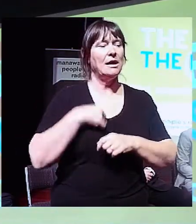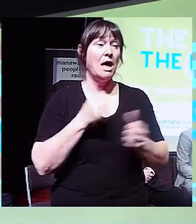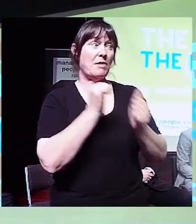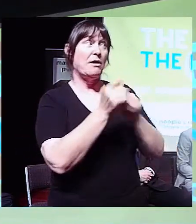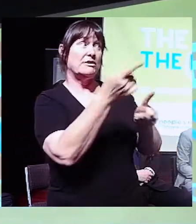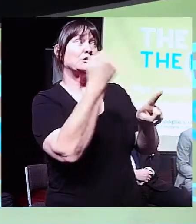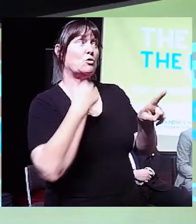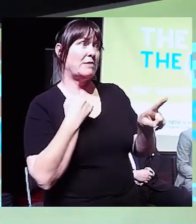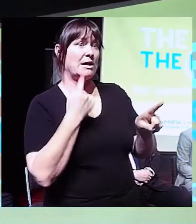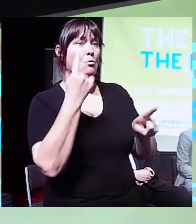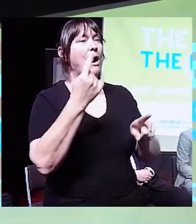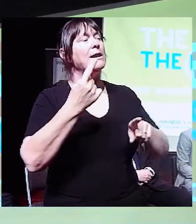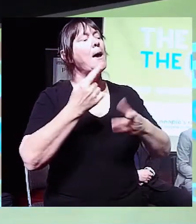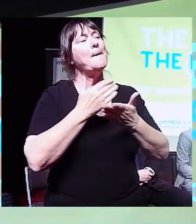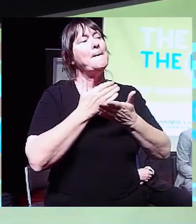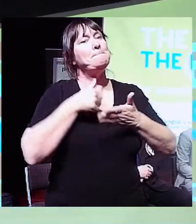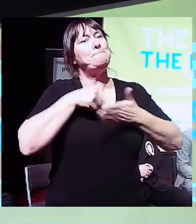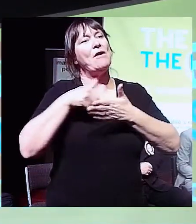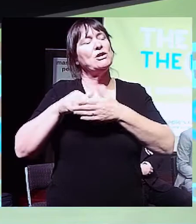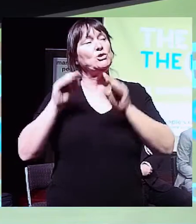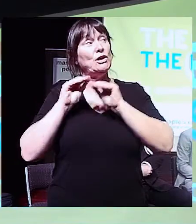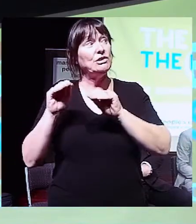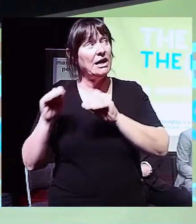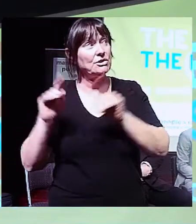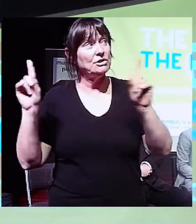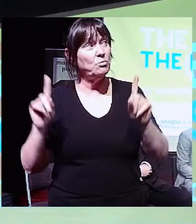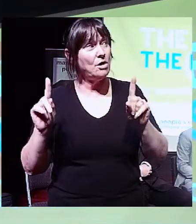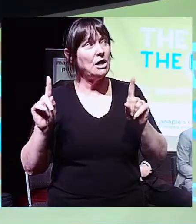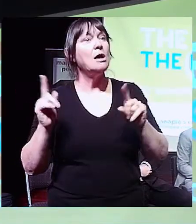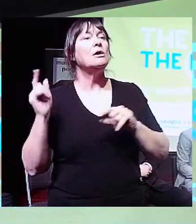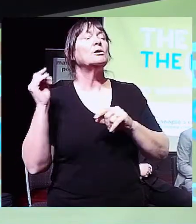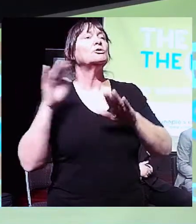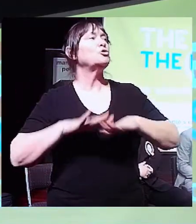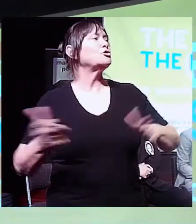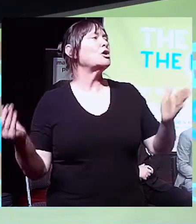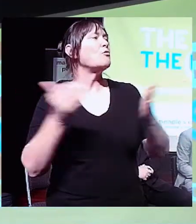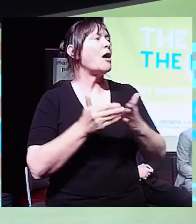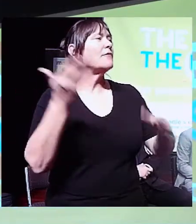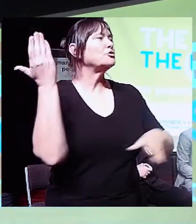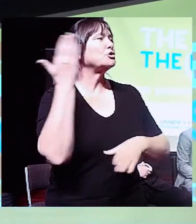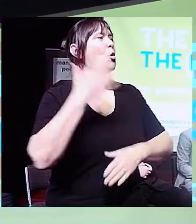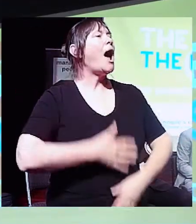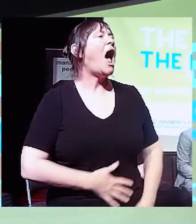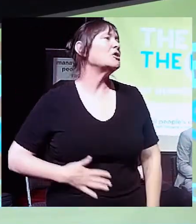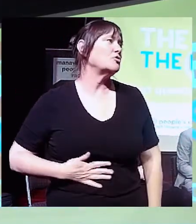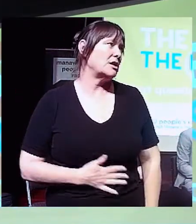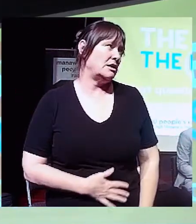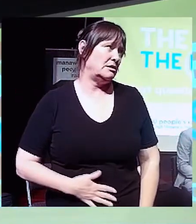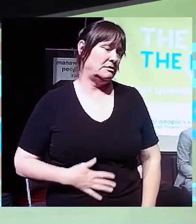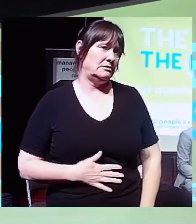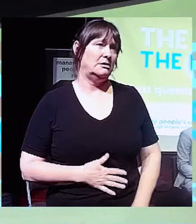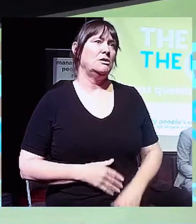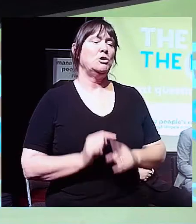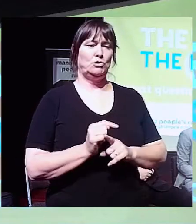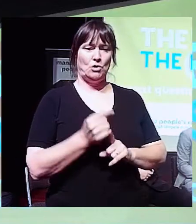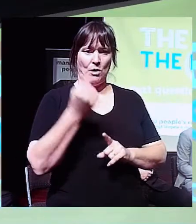told me is that one of the factors to barriers to education is when children show up to school hungry. And so last